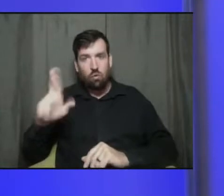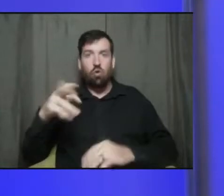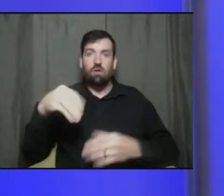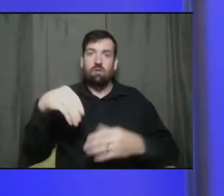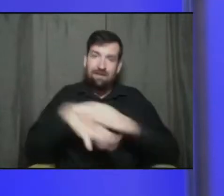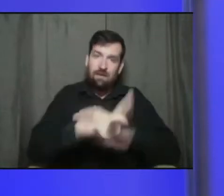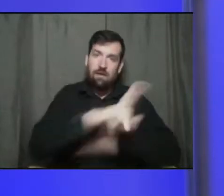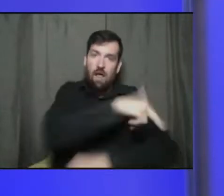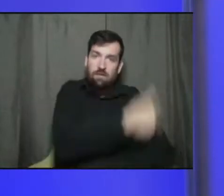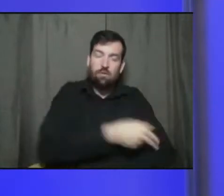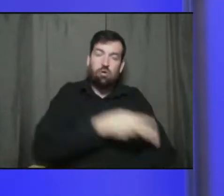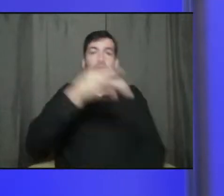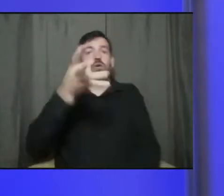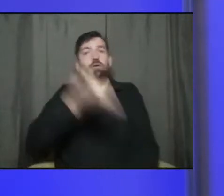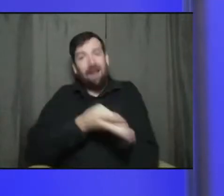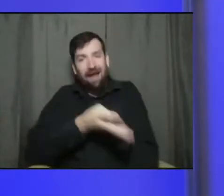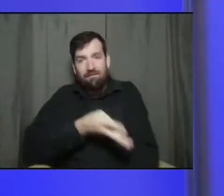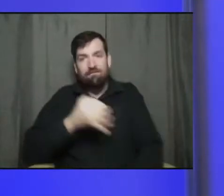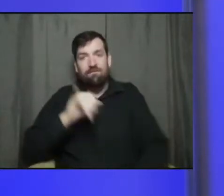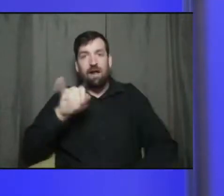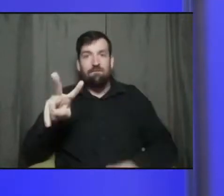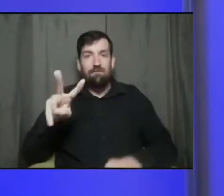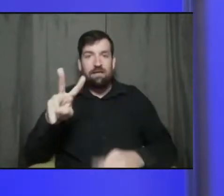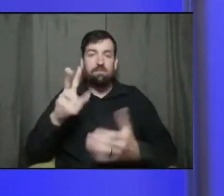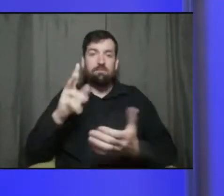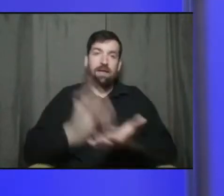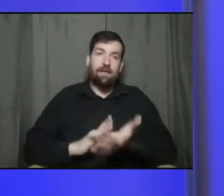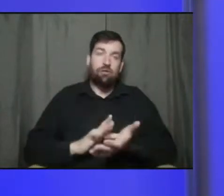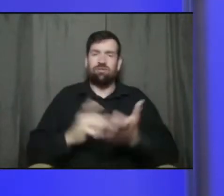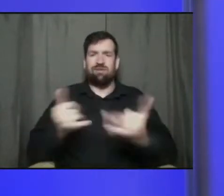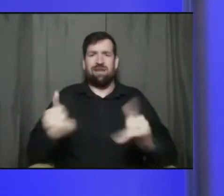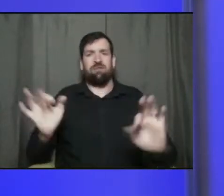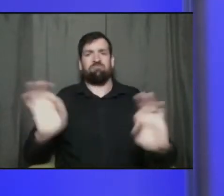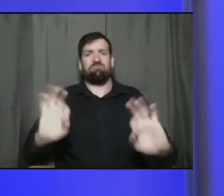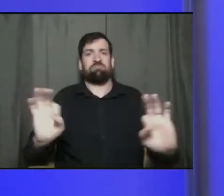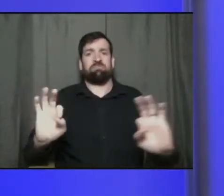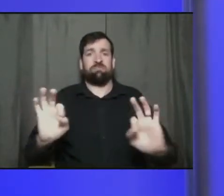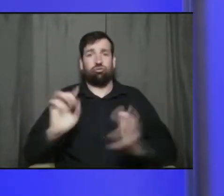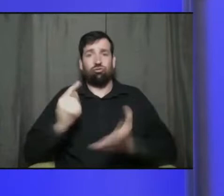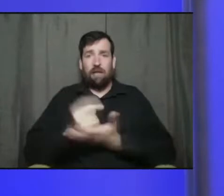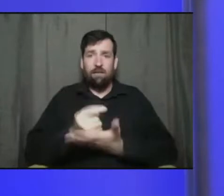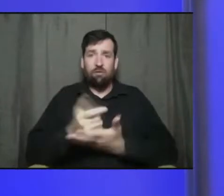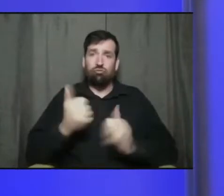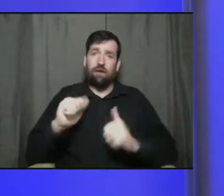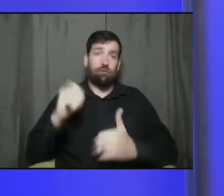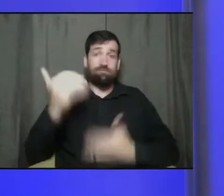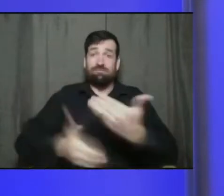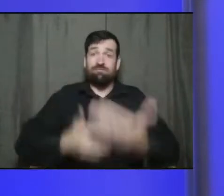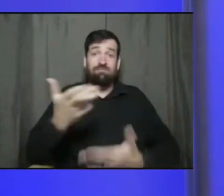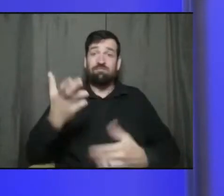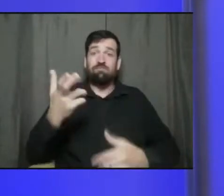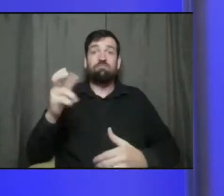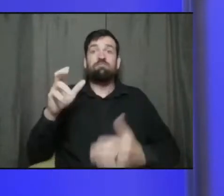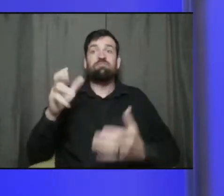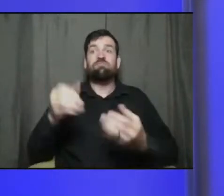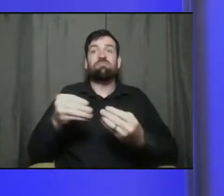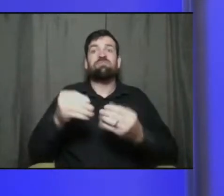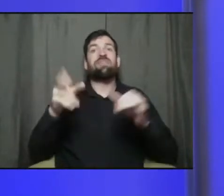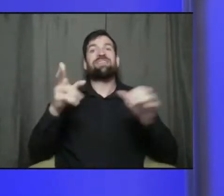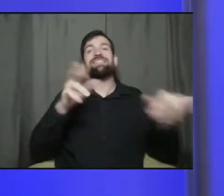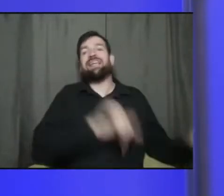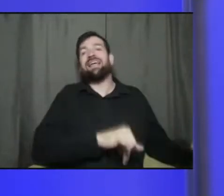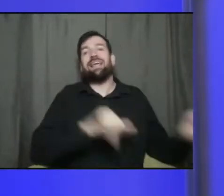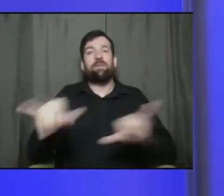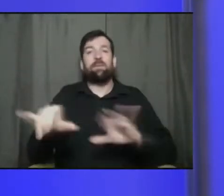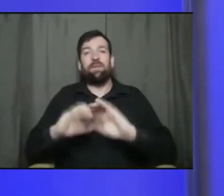conservative measures and airway clearance and basically trying to get through them like anybody without CF would. I think one of the